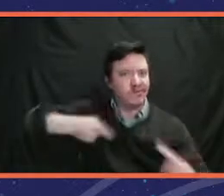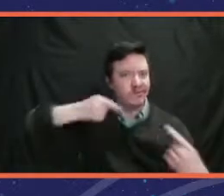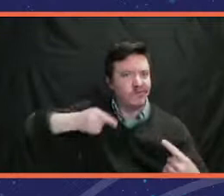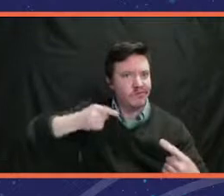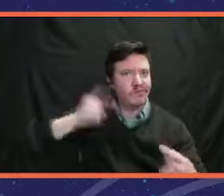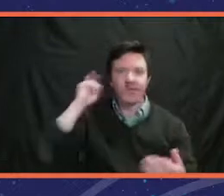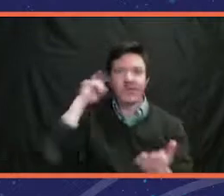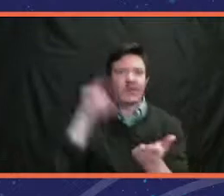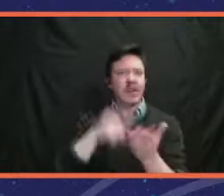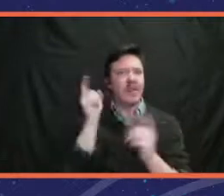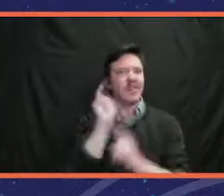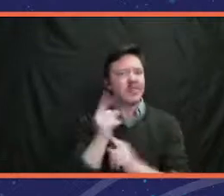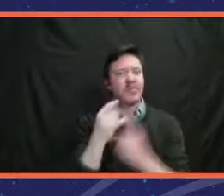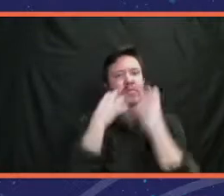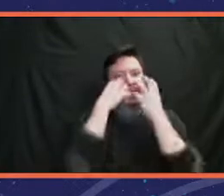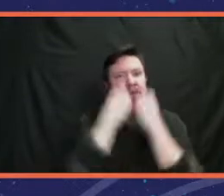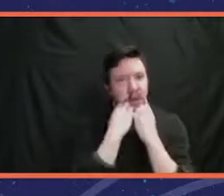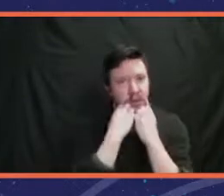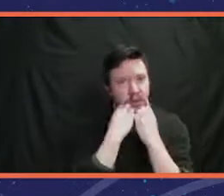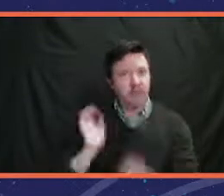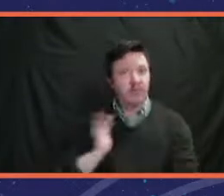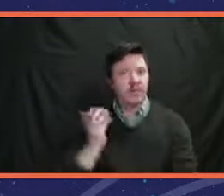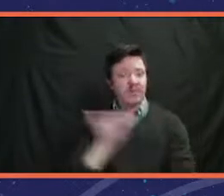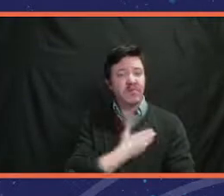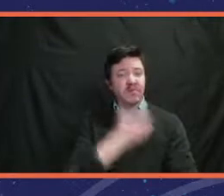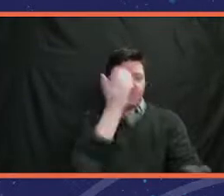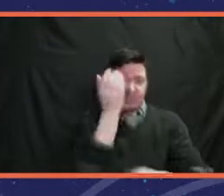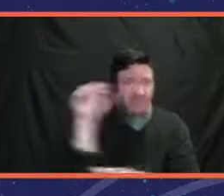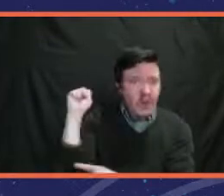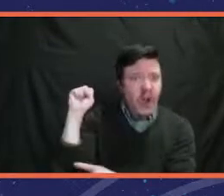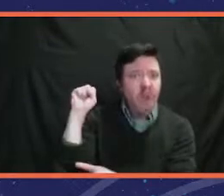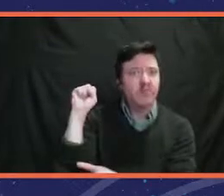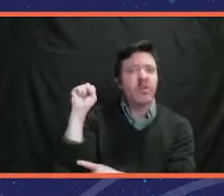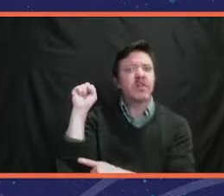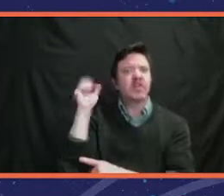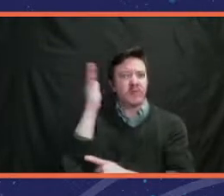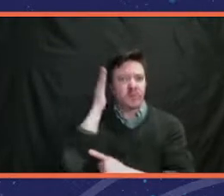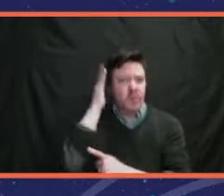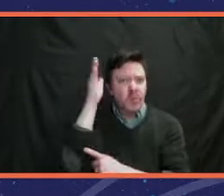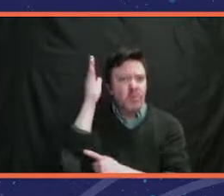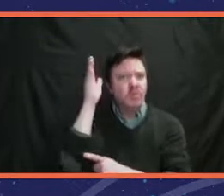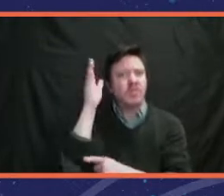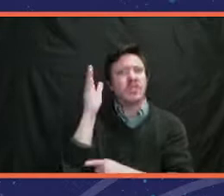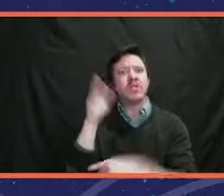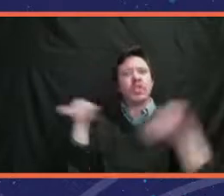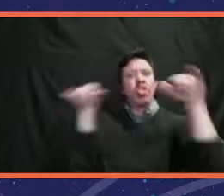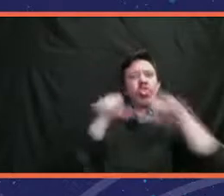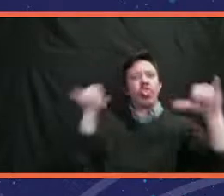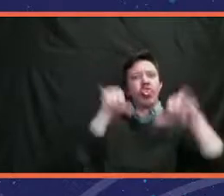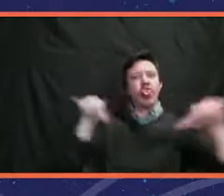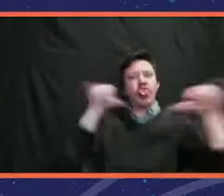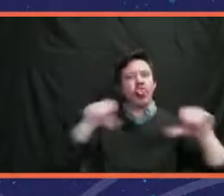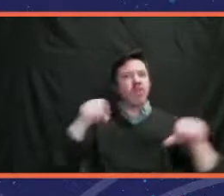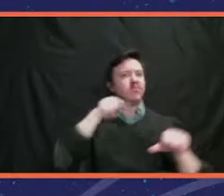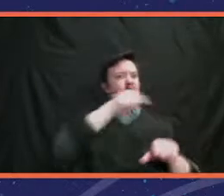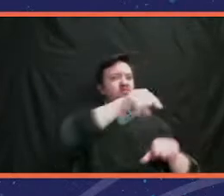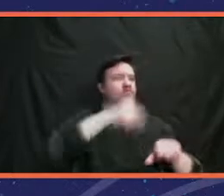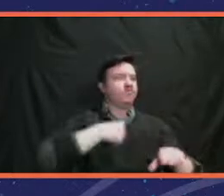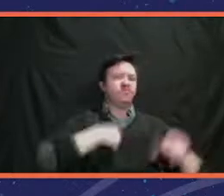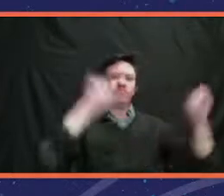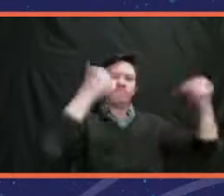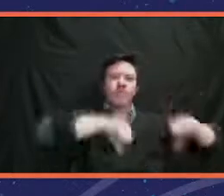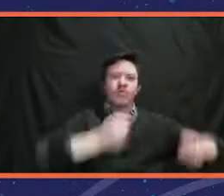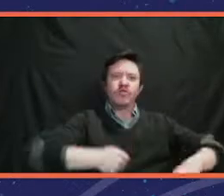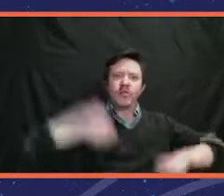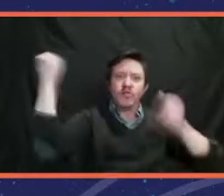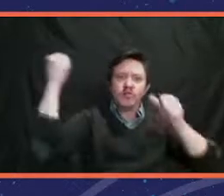sacred. Our uprising in every form to break the status quo and birth a new nation while swimming in the contradictions